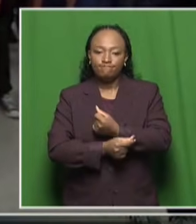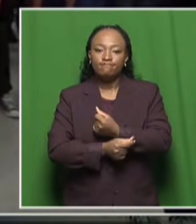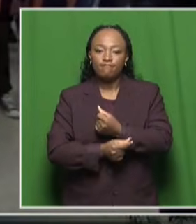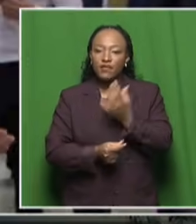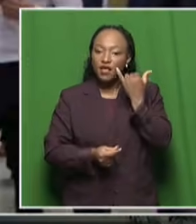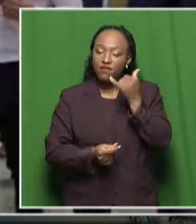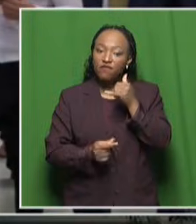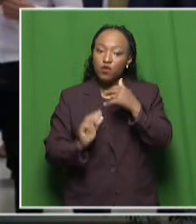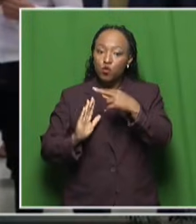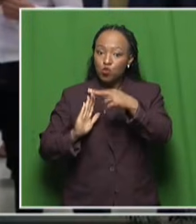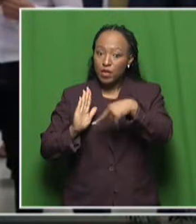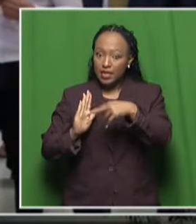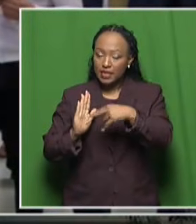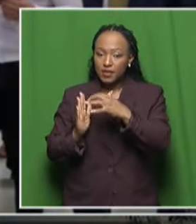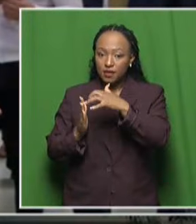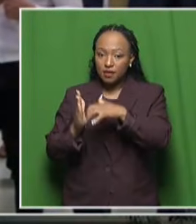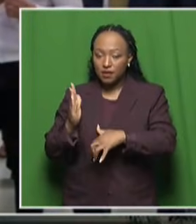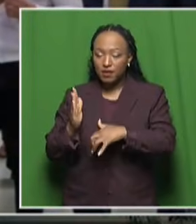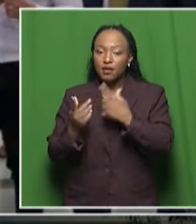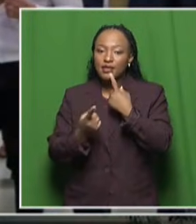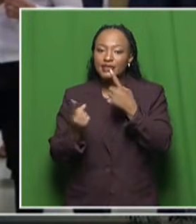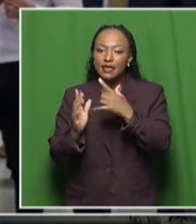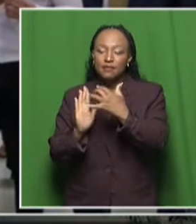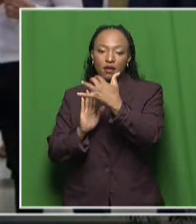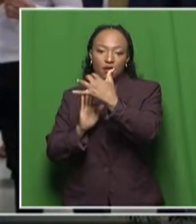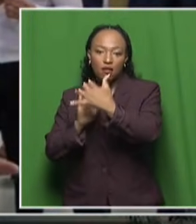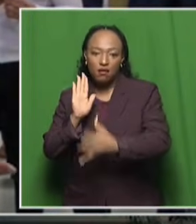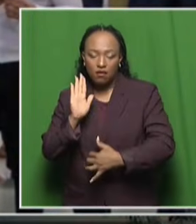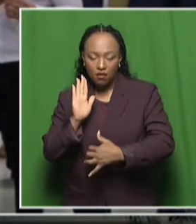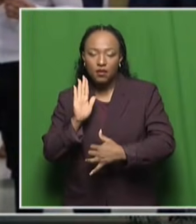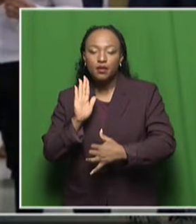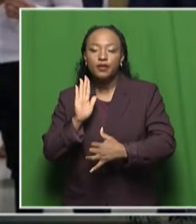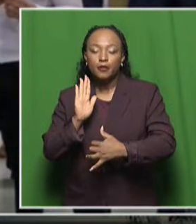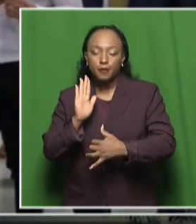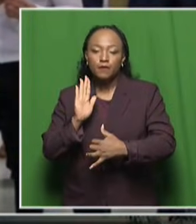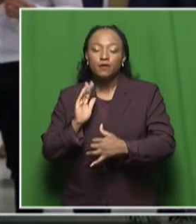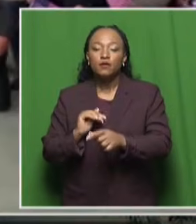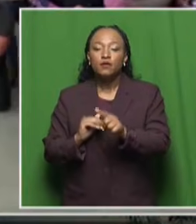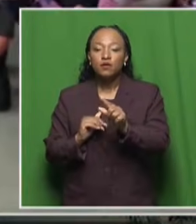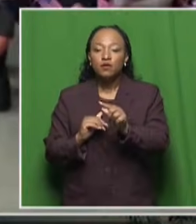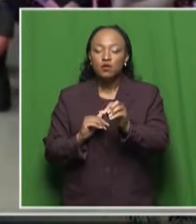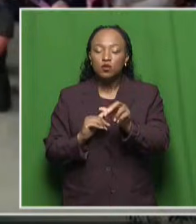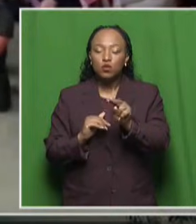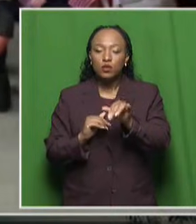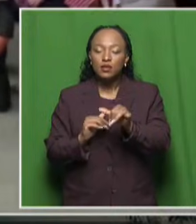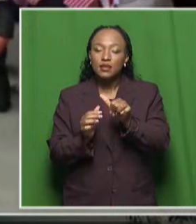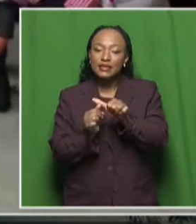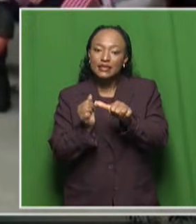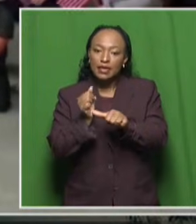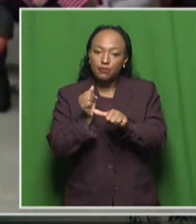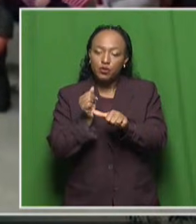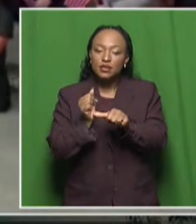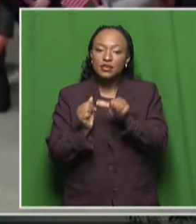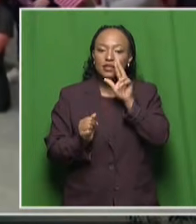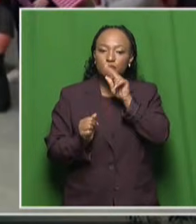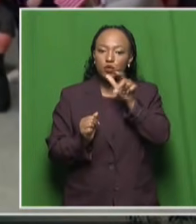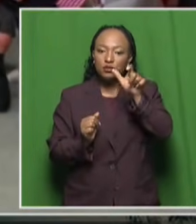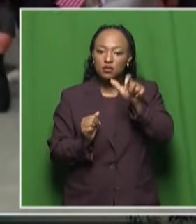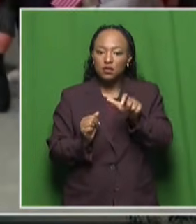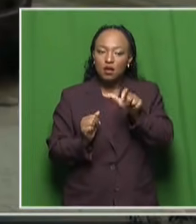statement that was published and attributed to Tommy Piggott, who is the deputy spokesperson at the